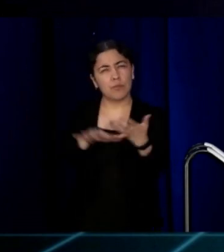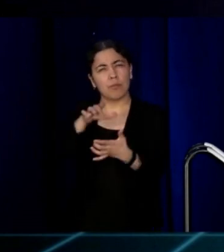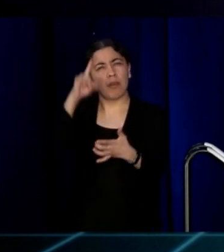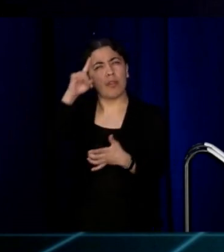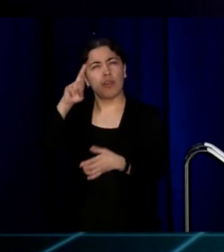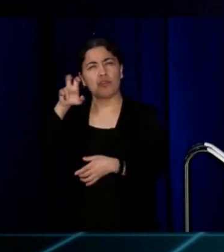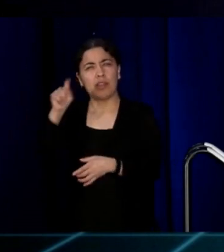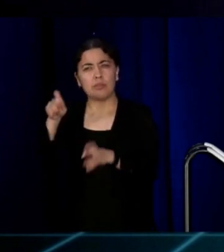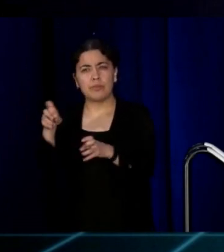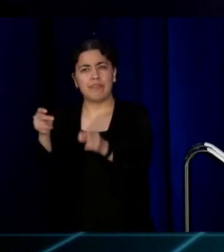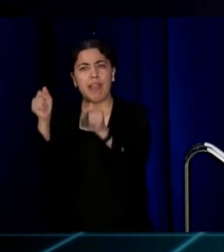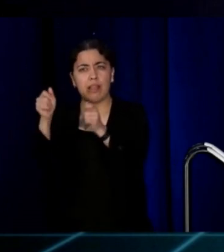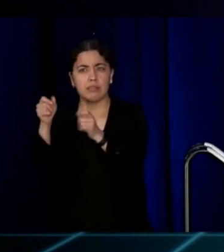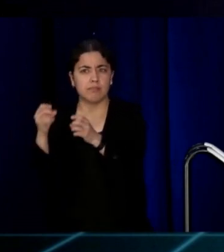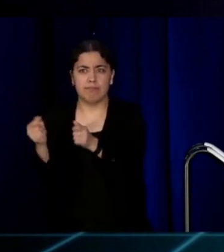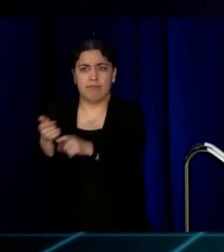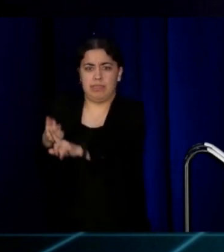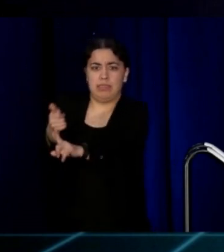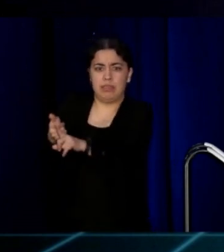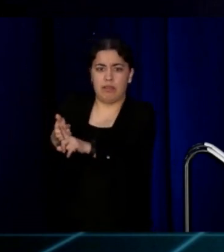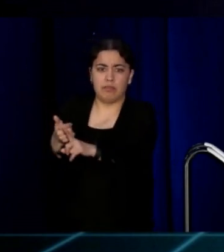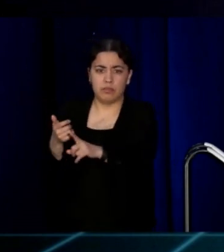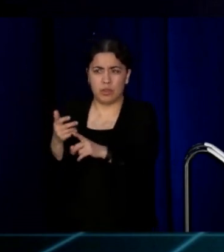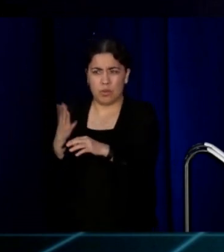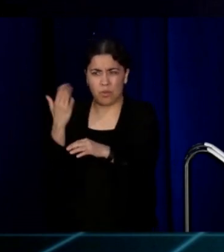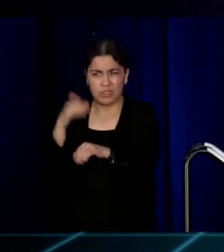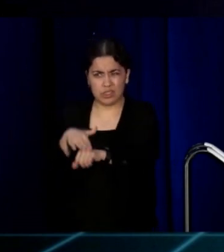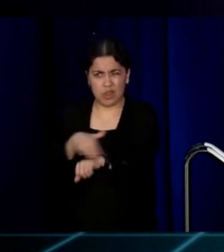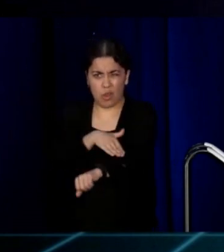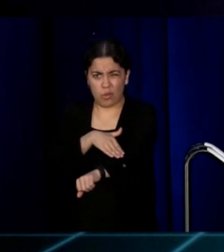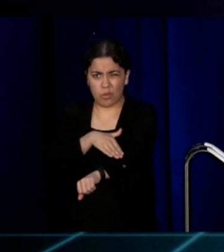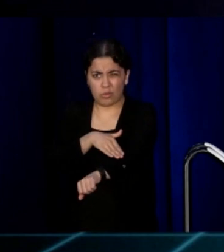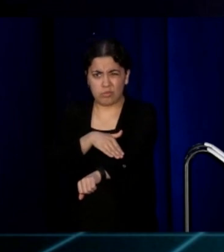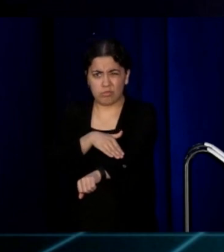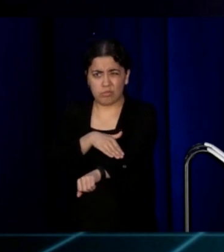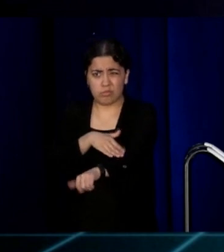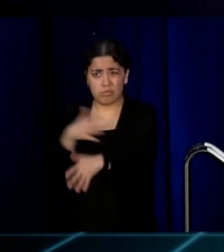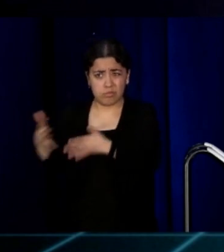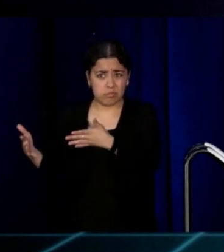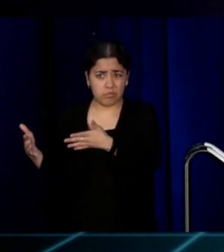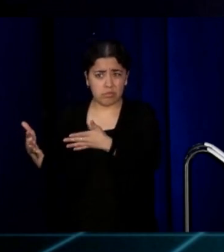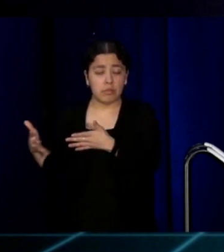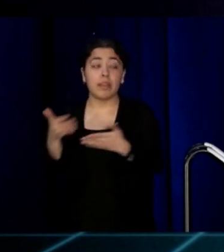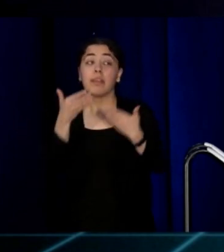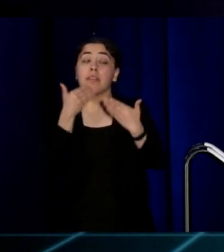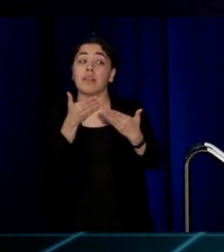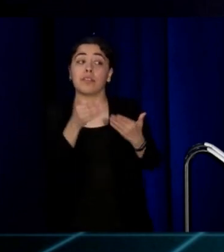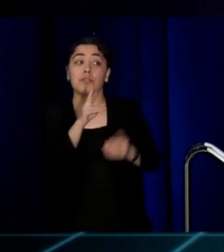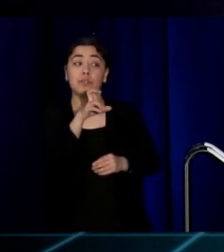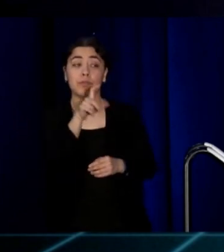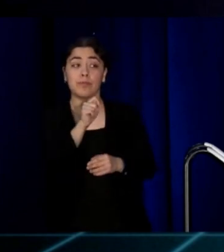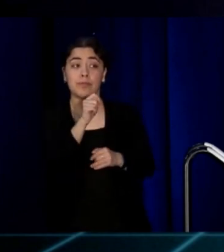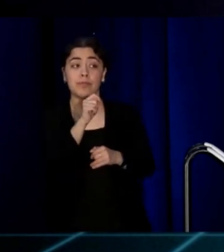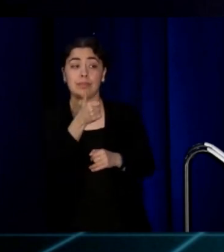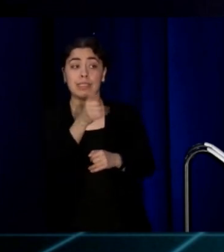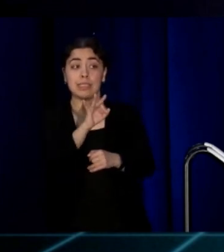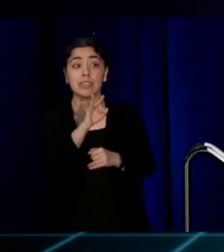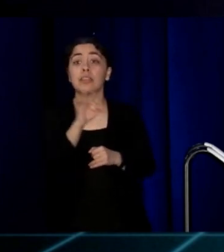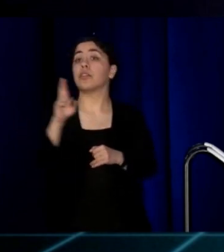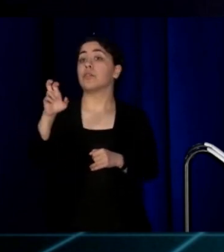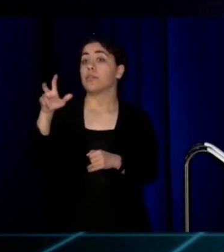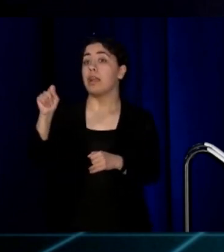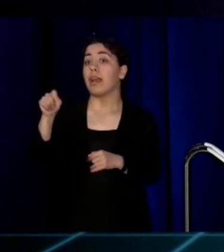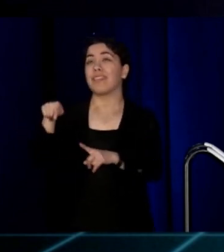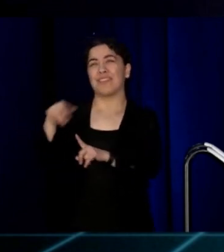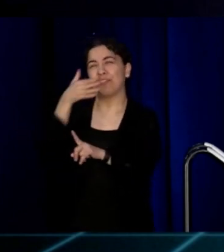supposed to be fast by default, so like, why do we have to make it slow? Well, you know what? Thankfully in React 19, React